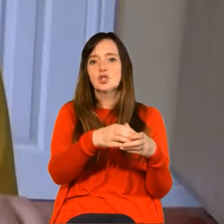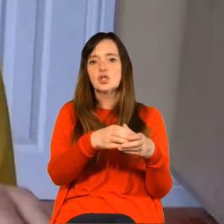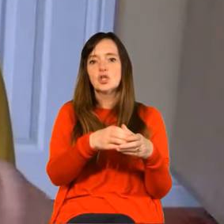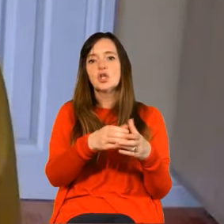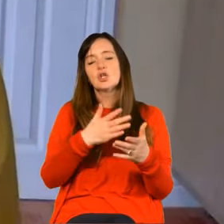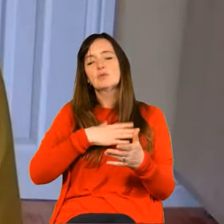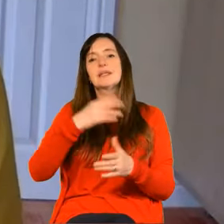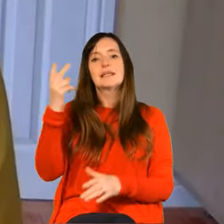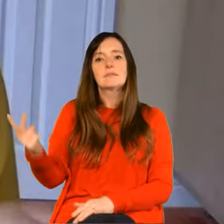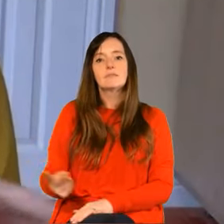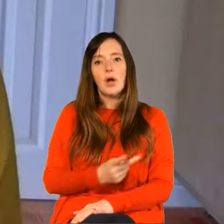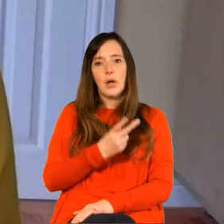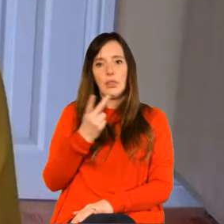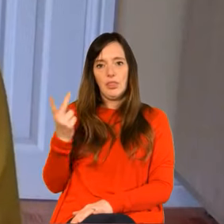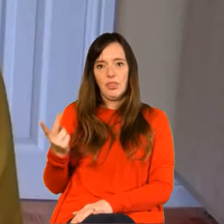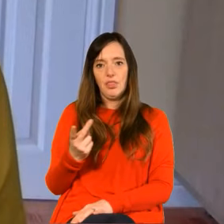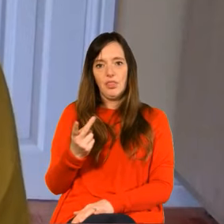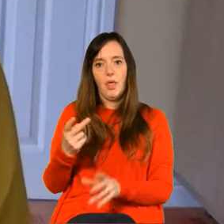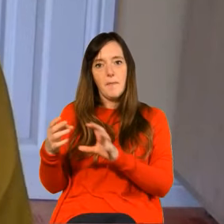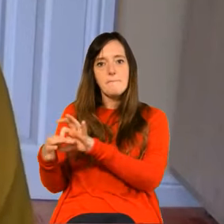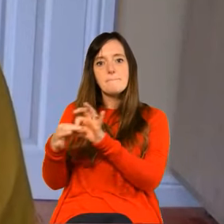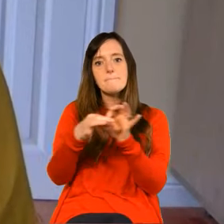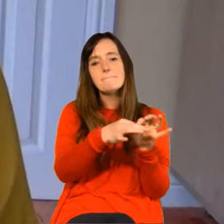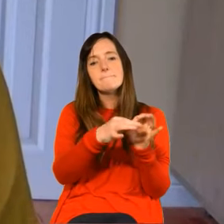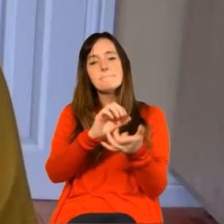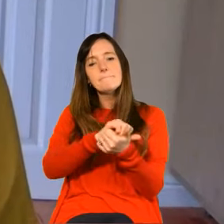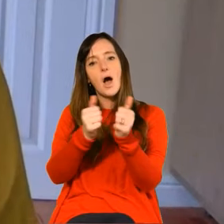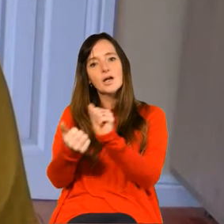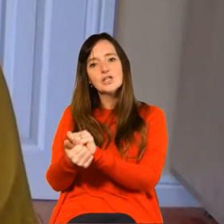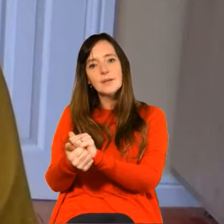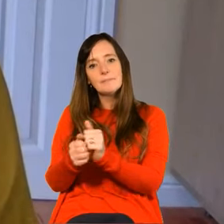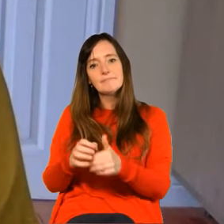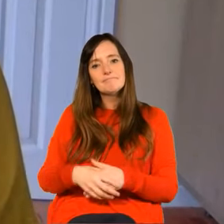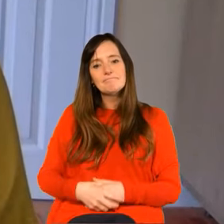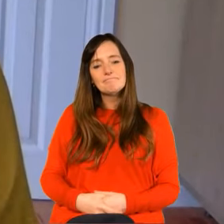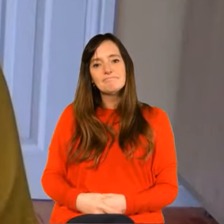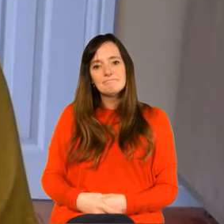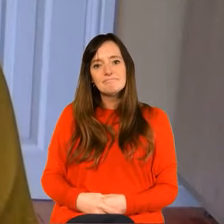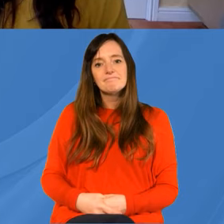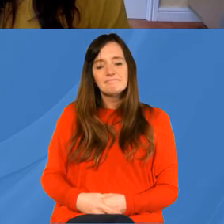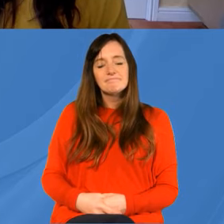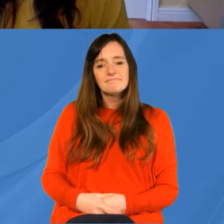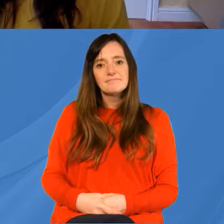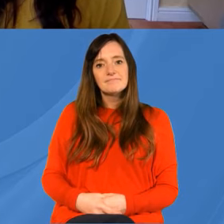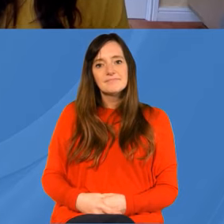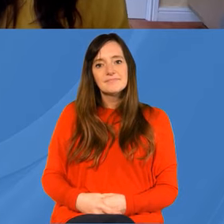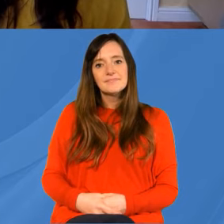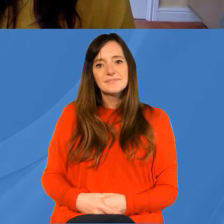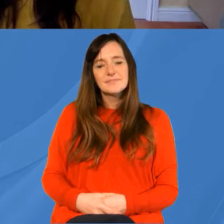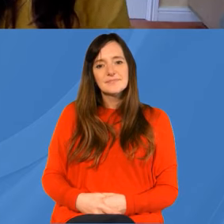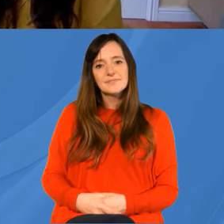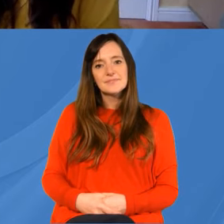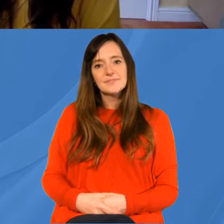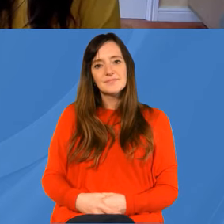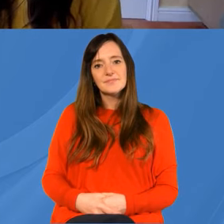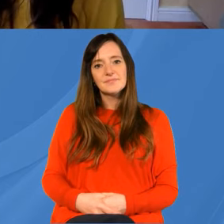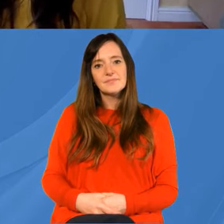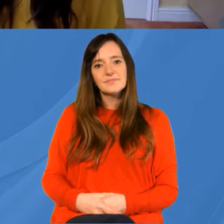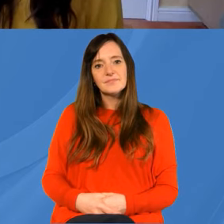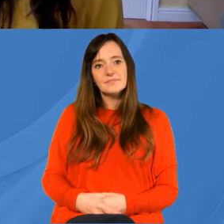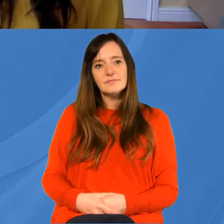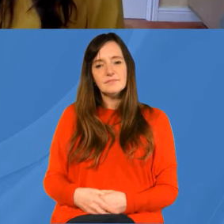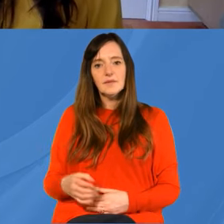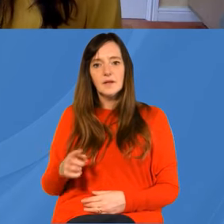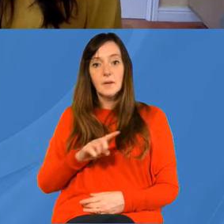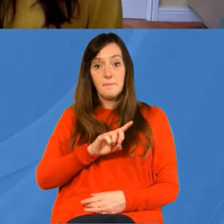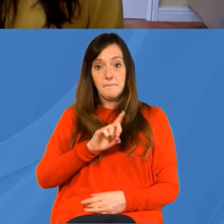mission to the world in partnering together to be able to do that well? Very helpful indeed. A question maybe back to you